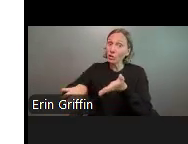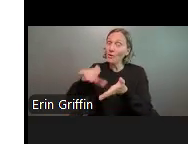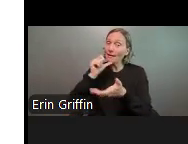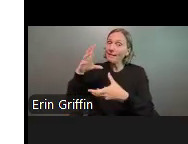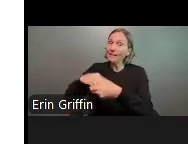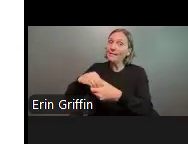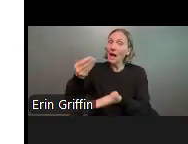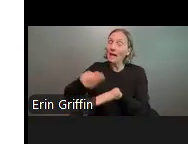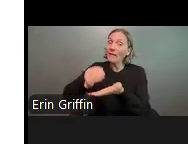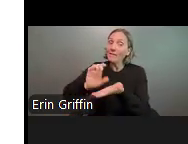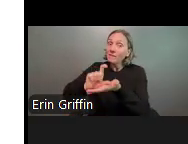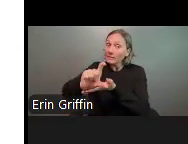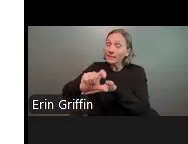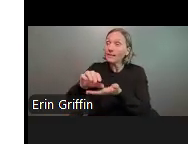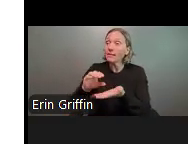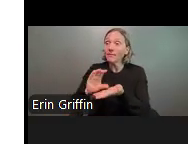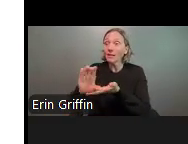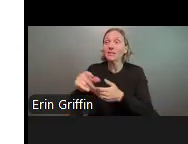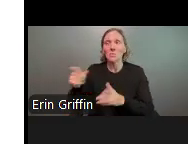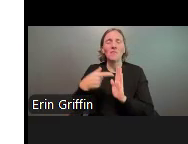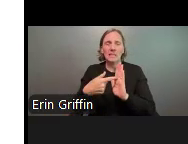on screen for you. I'll